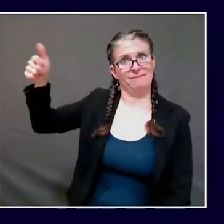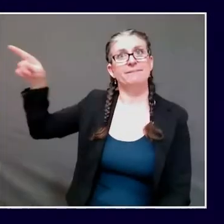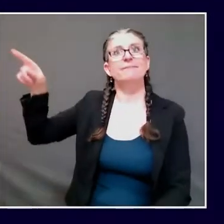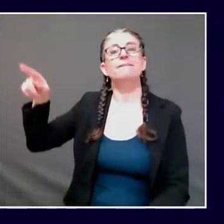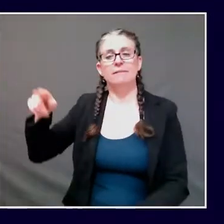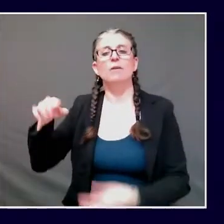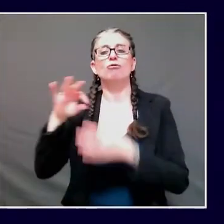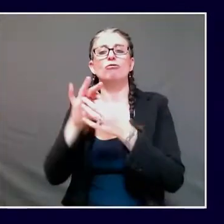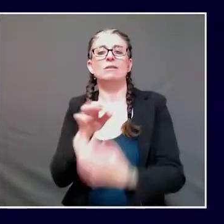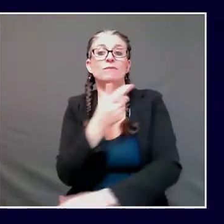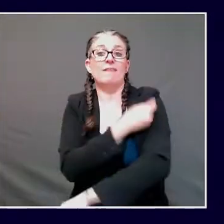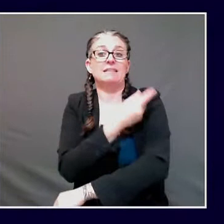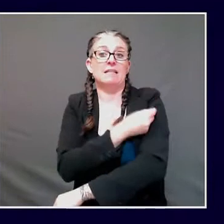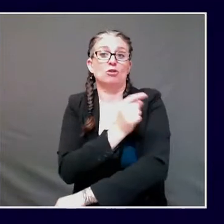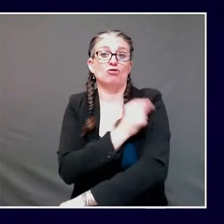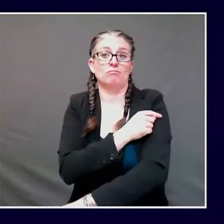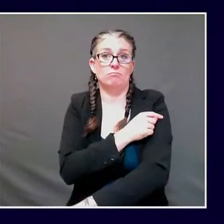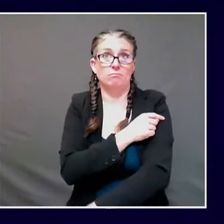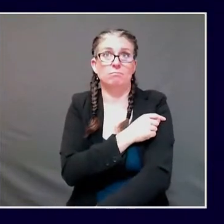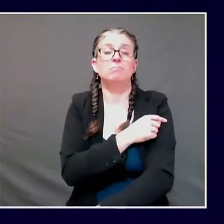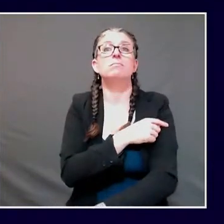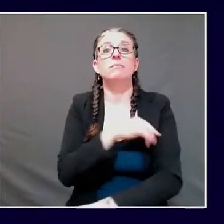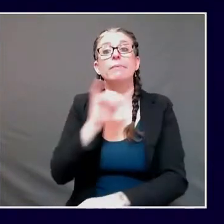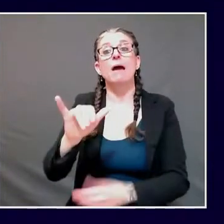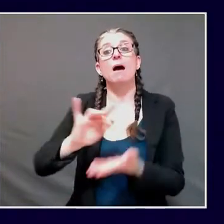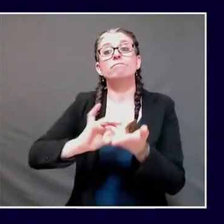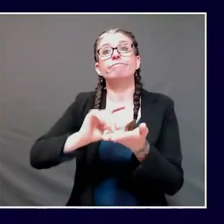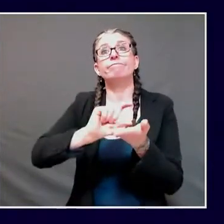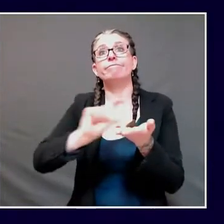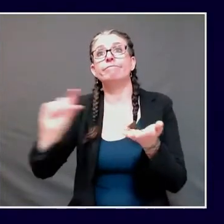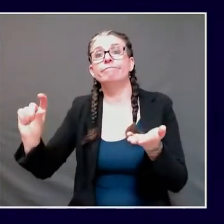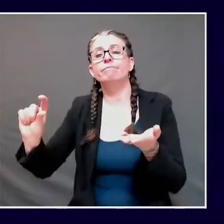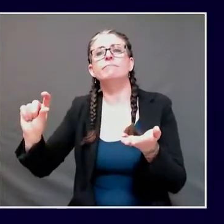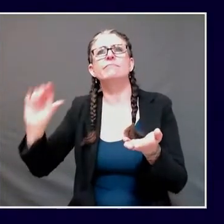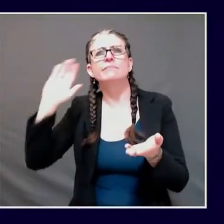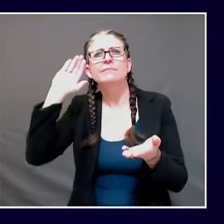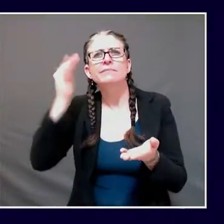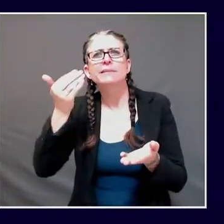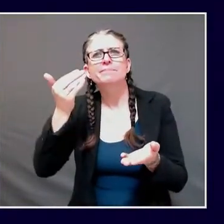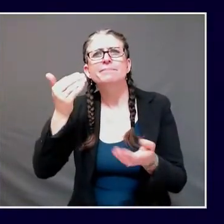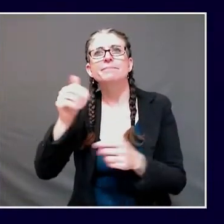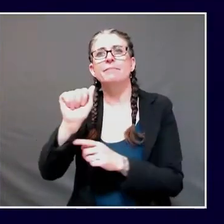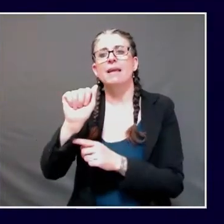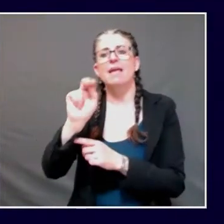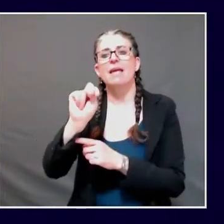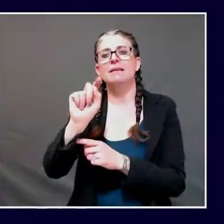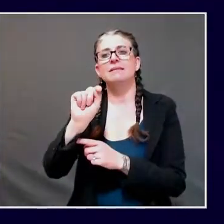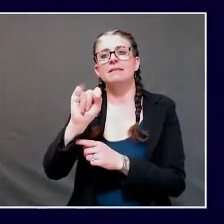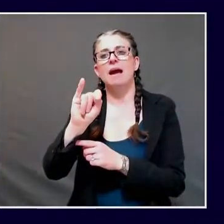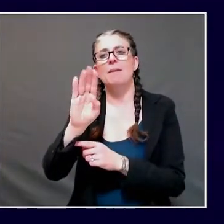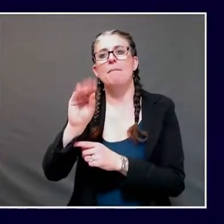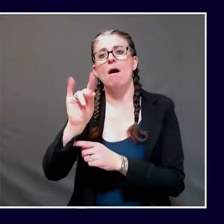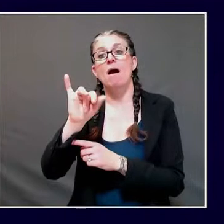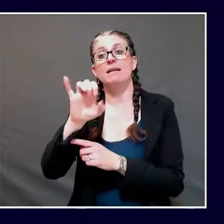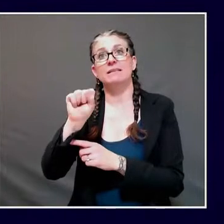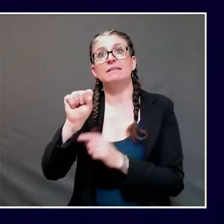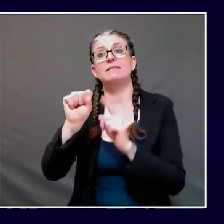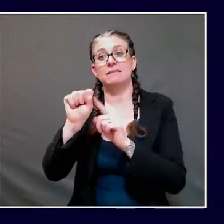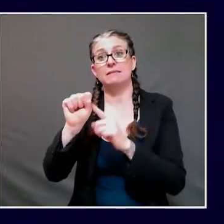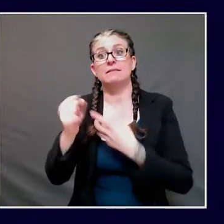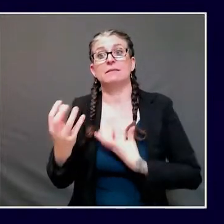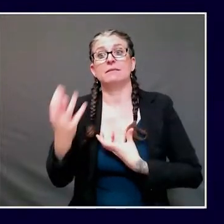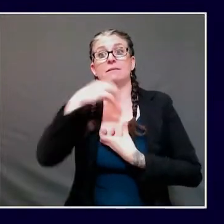in antibodies over time in frontline healthcare workers, and those with higher